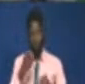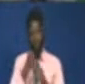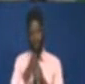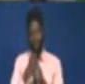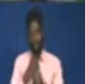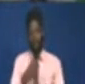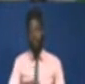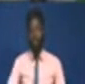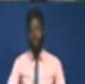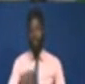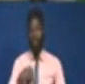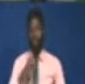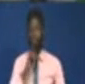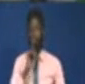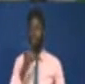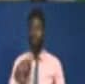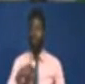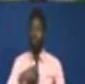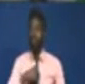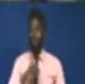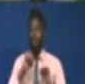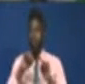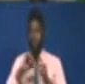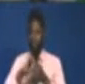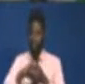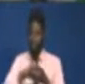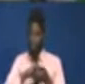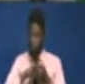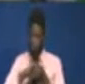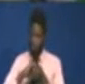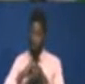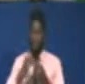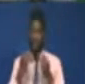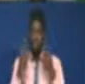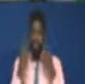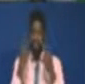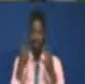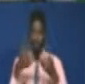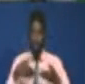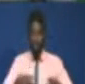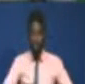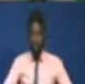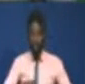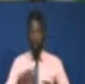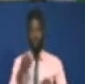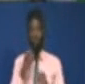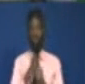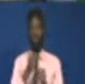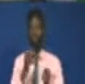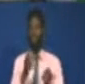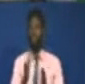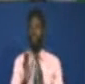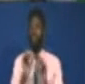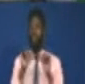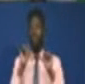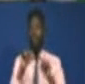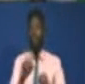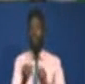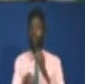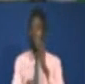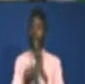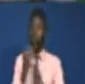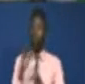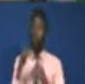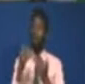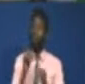can collaborate and see how we can create jobs for the youth. And in terms of even, they don't even